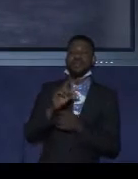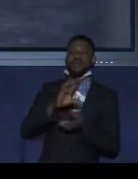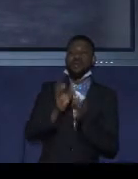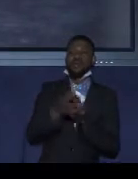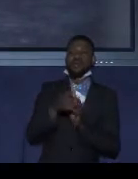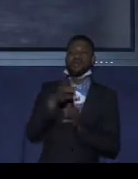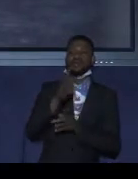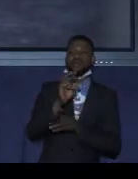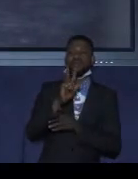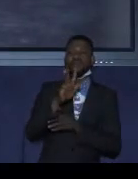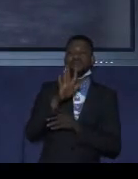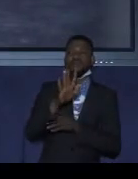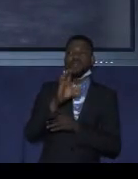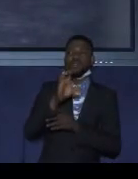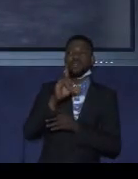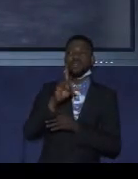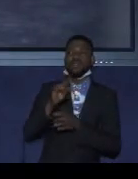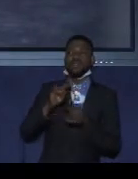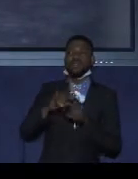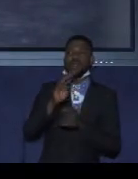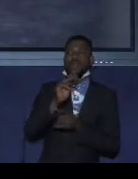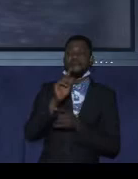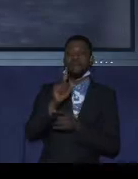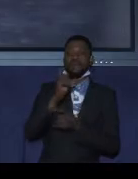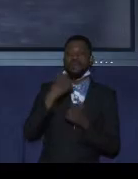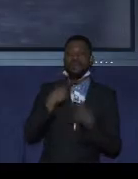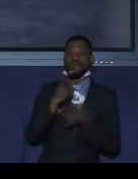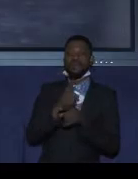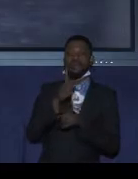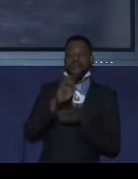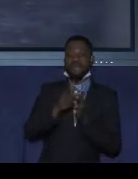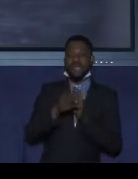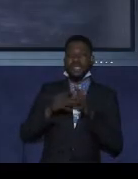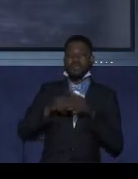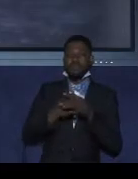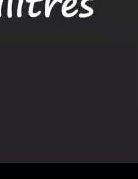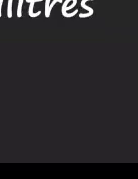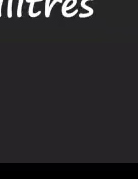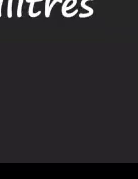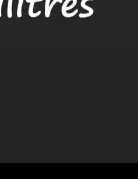convert 235 centiliters to milliliters. You have 1 minute. Begin.